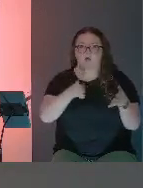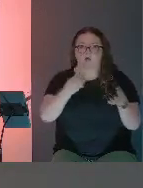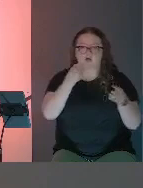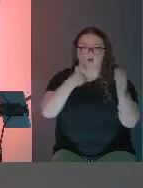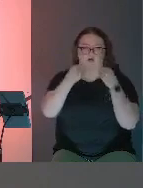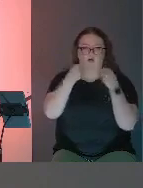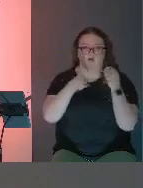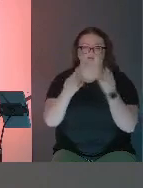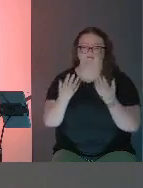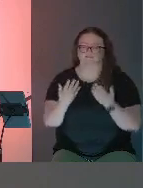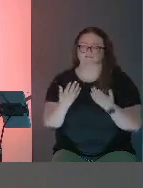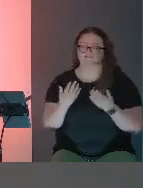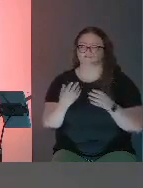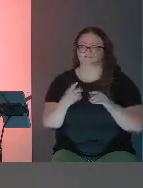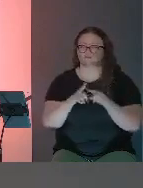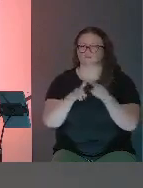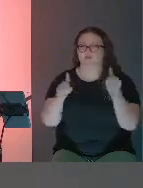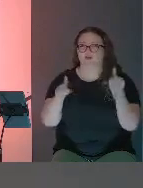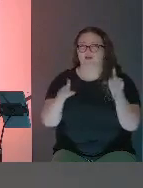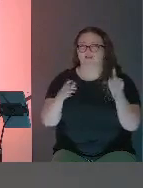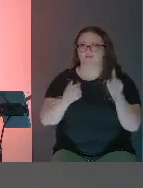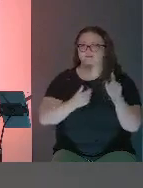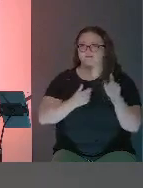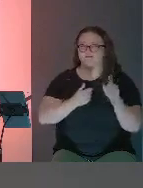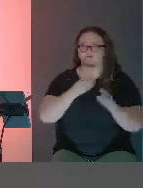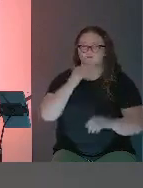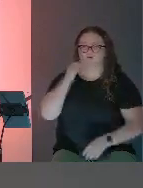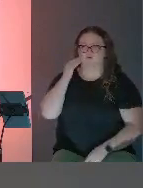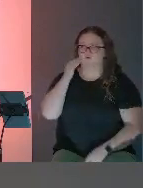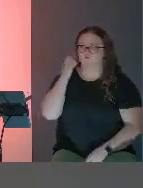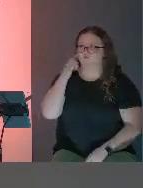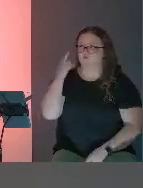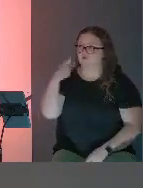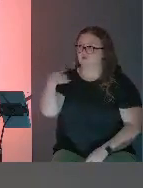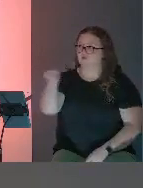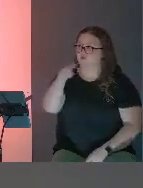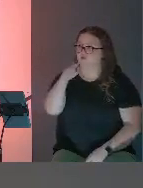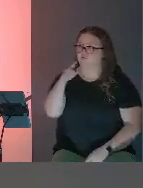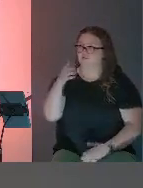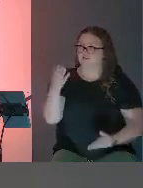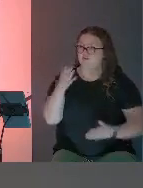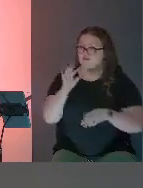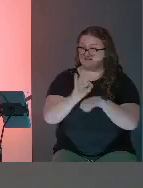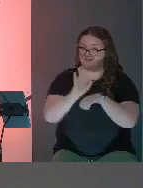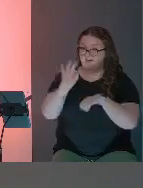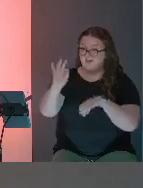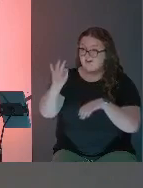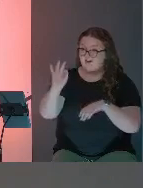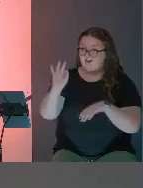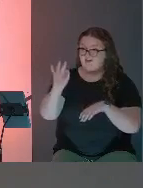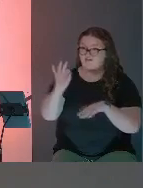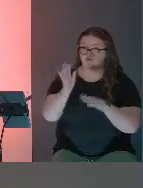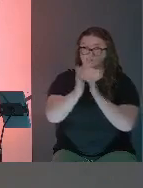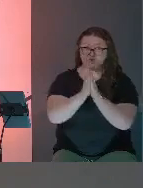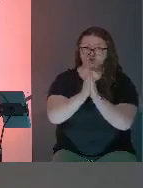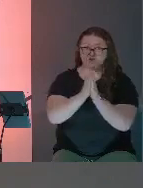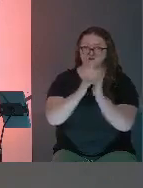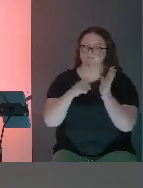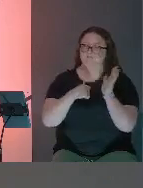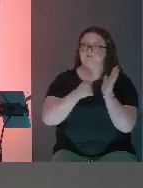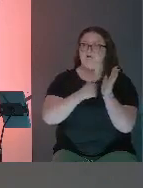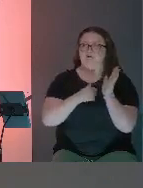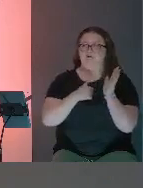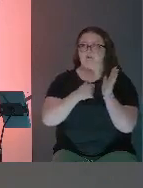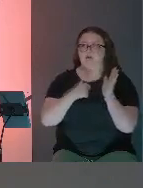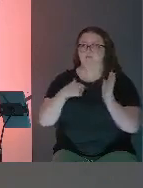So I found myself at home. So those of you that were at prayer this morning at 9, I apologize. That's where I was. I was just